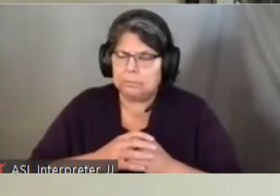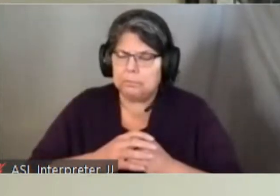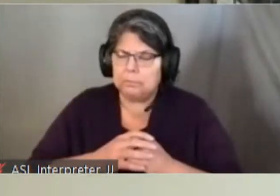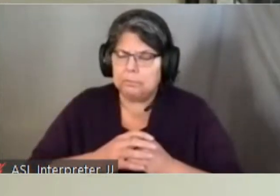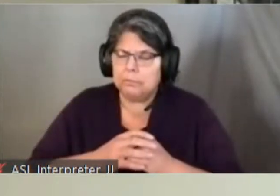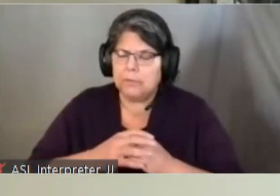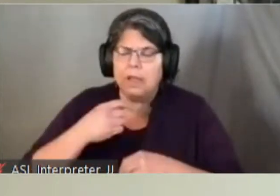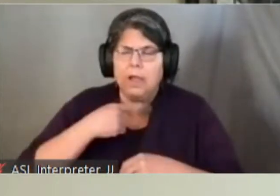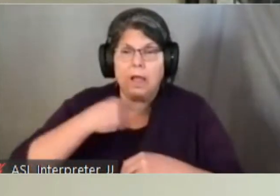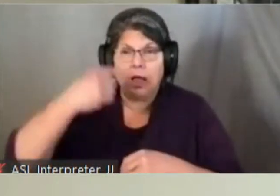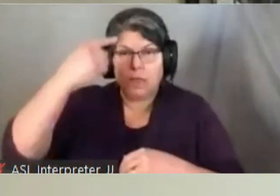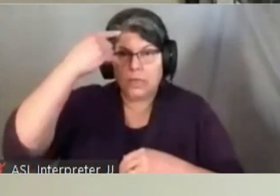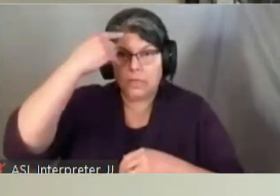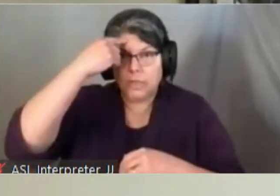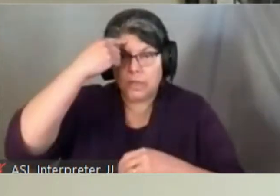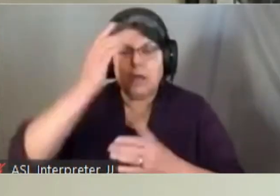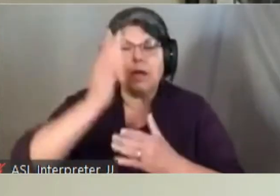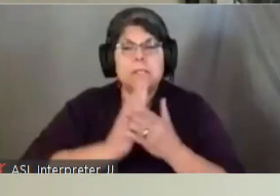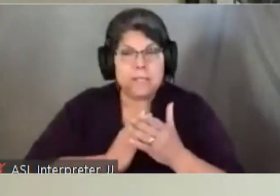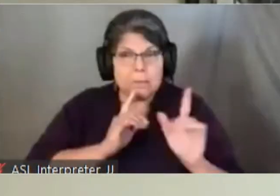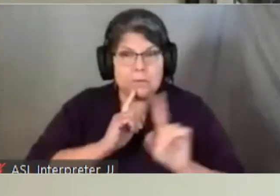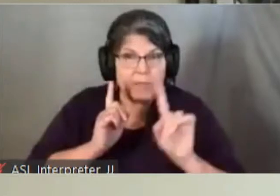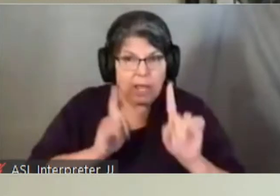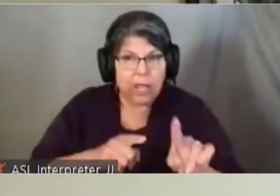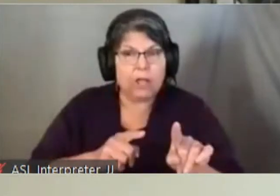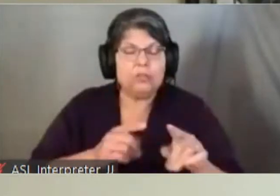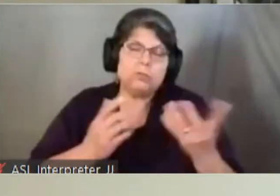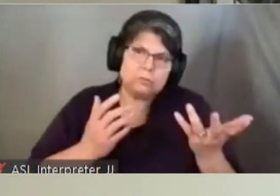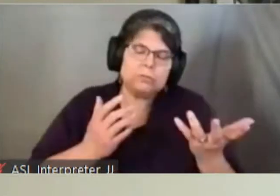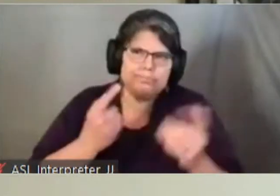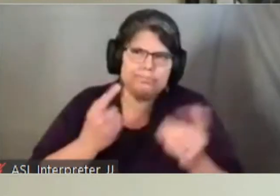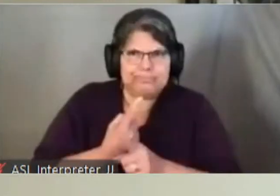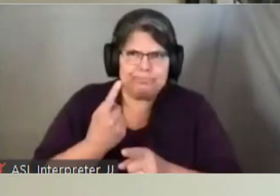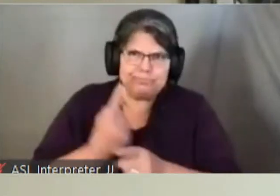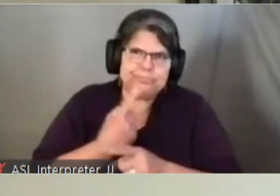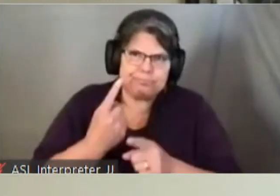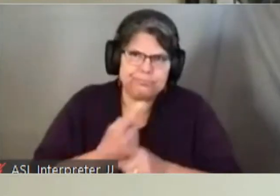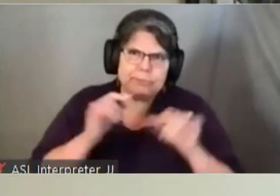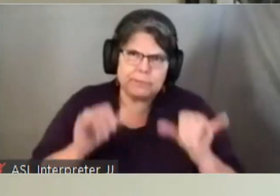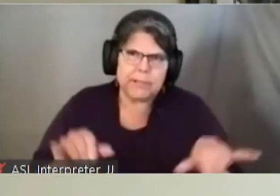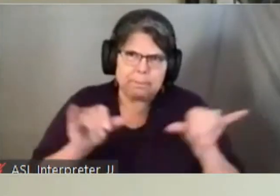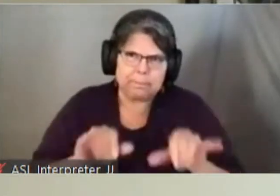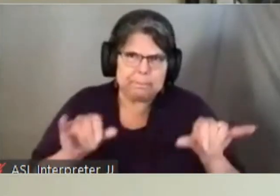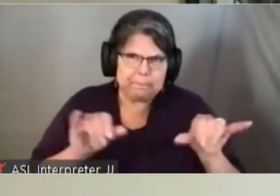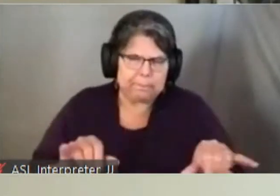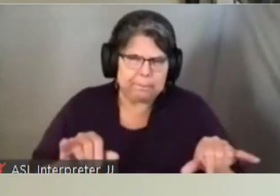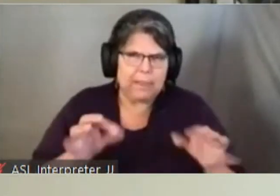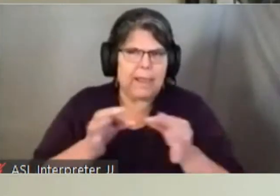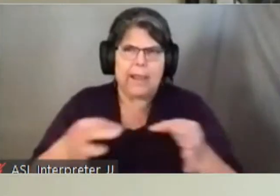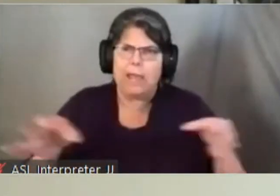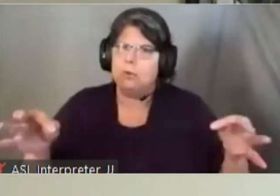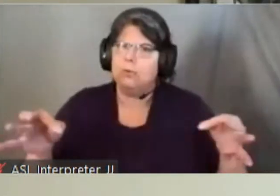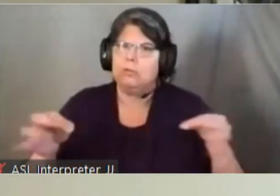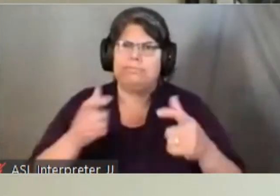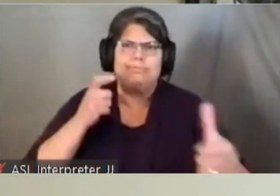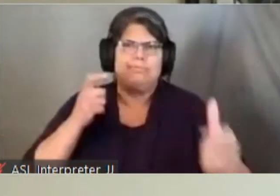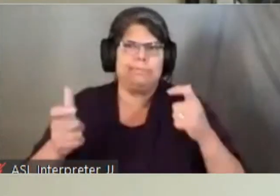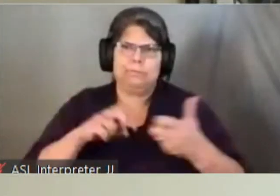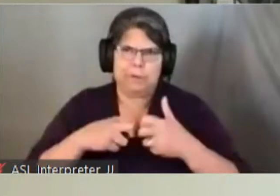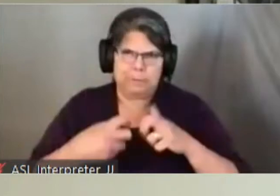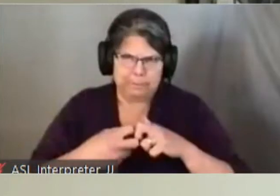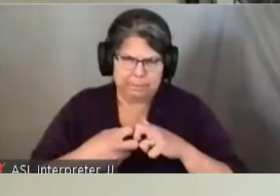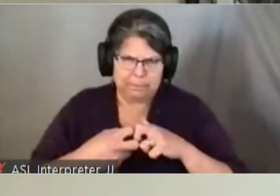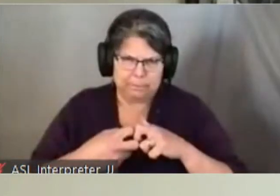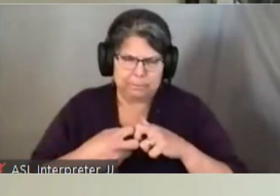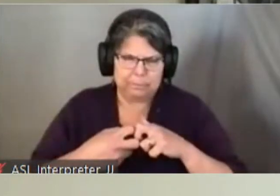I think some of the answers are the traditional answers. Language is a huge barrier. And